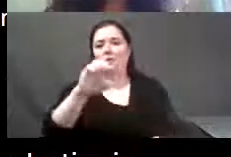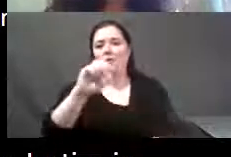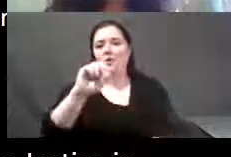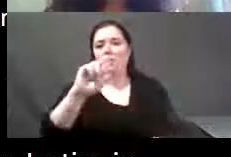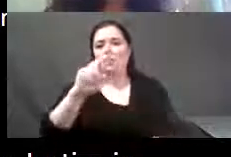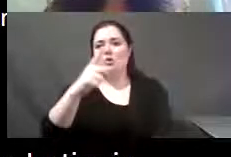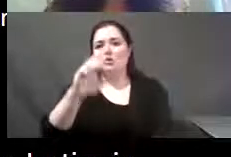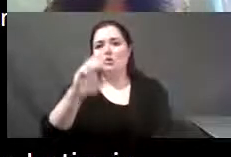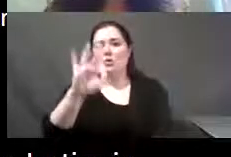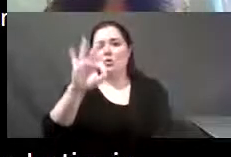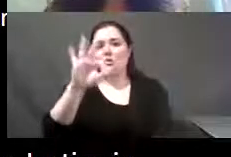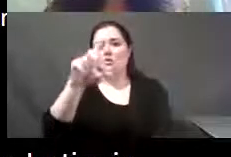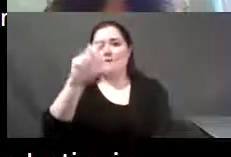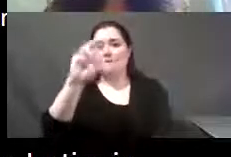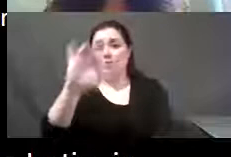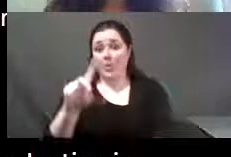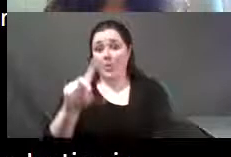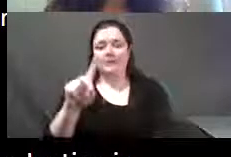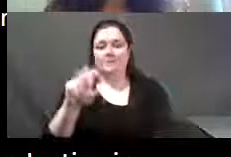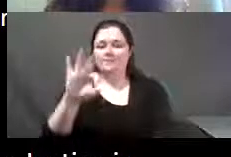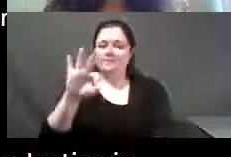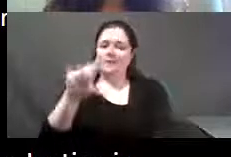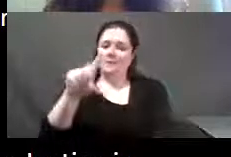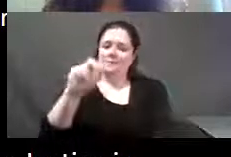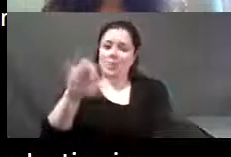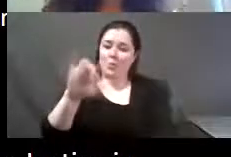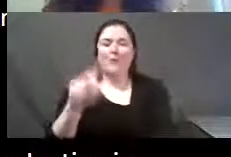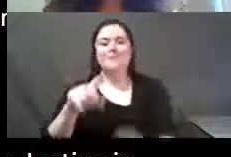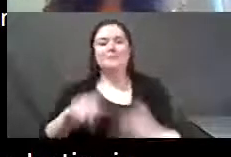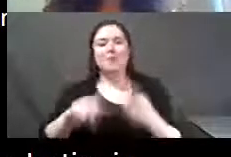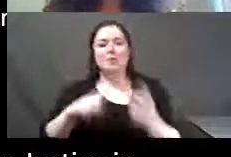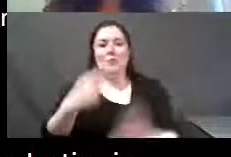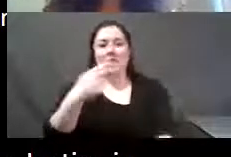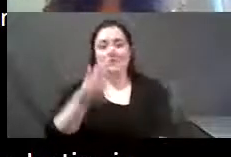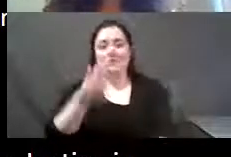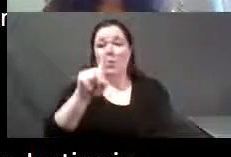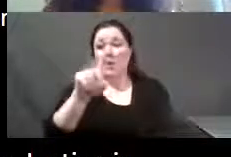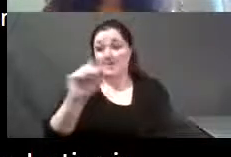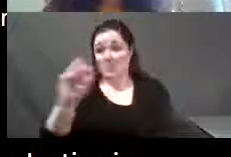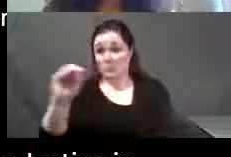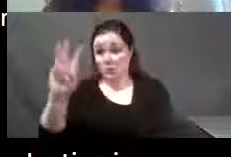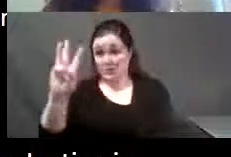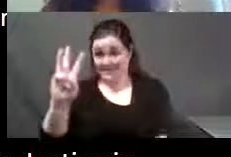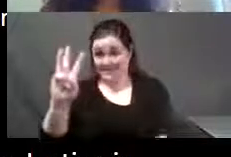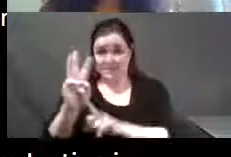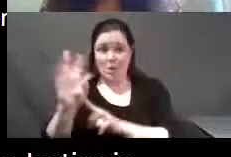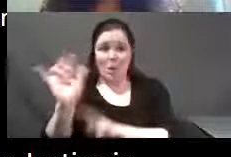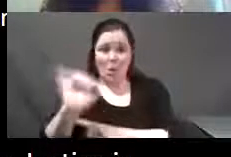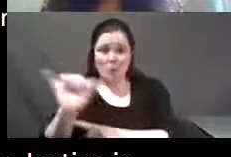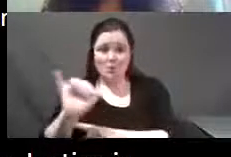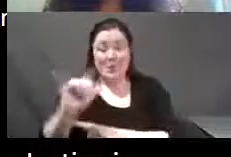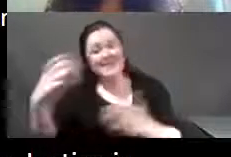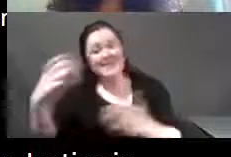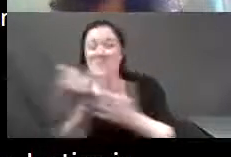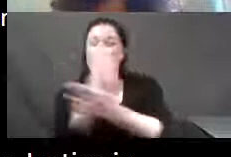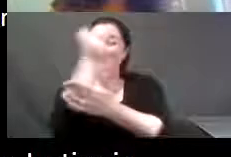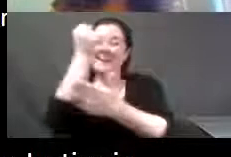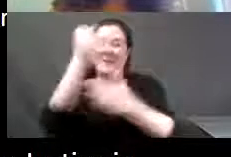also House Bill 1006, which is a win. I wanted to share